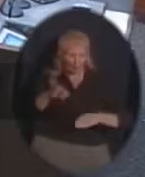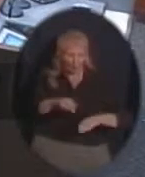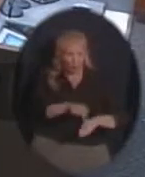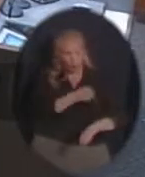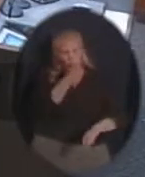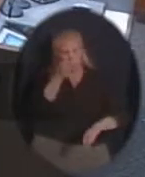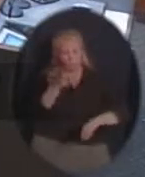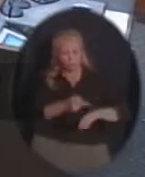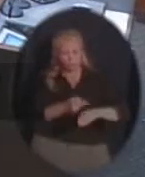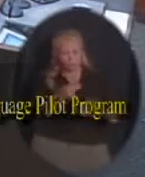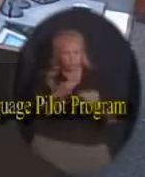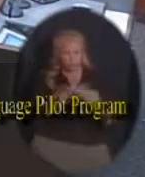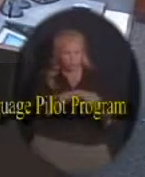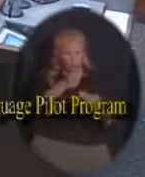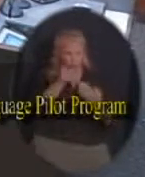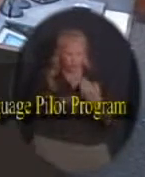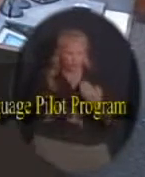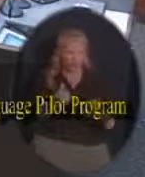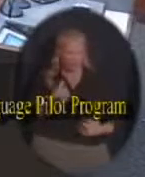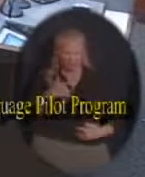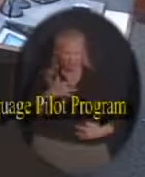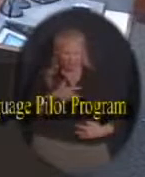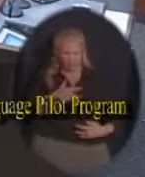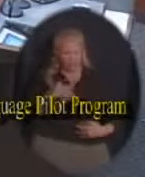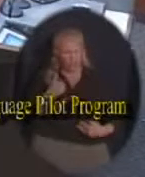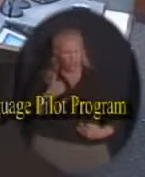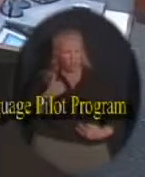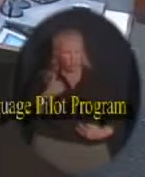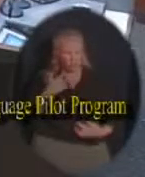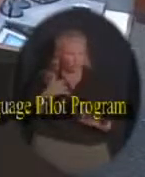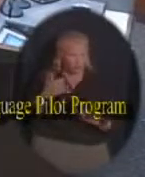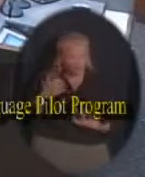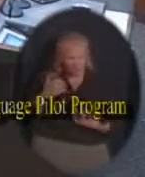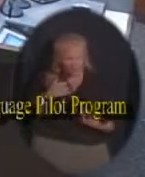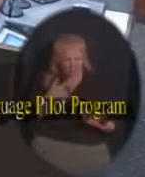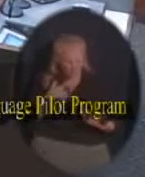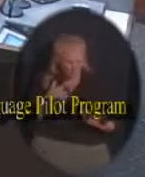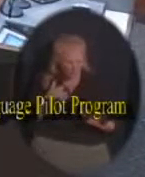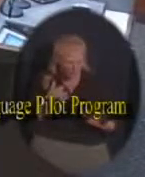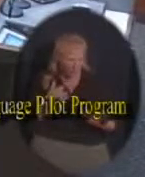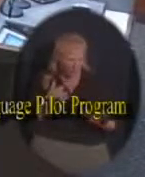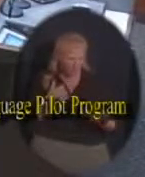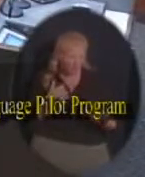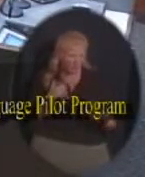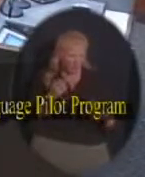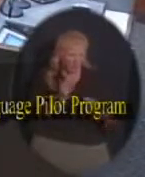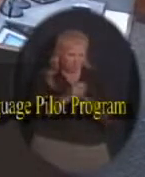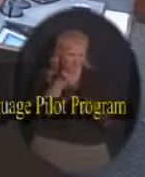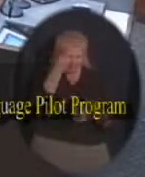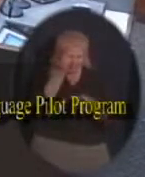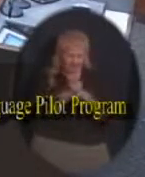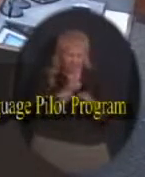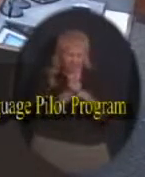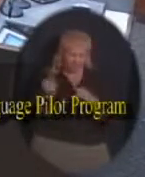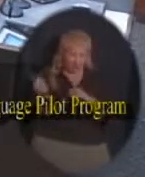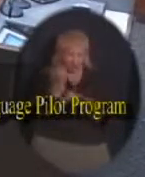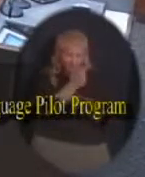it would be very difficult for me to make a decision next year based on one-year data. One thing